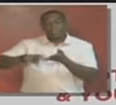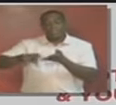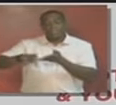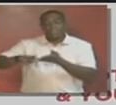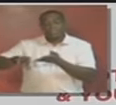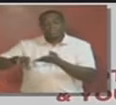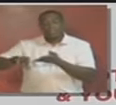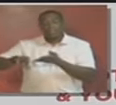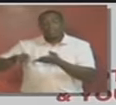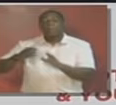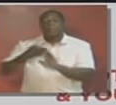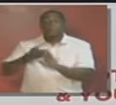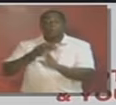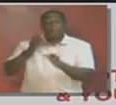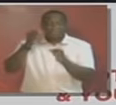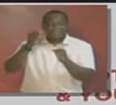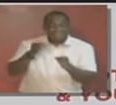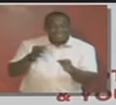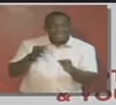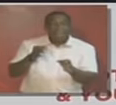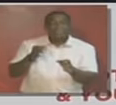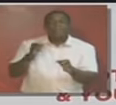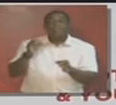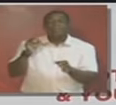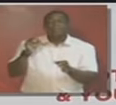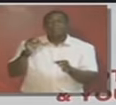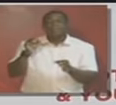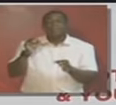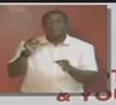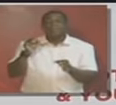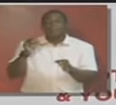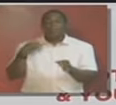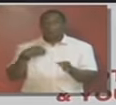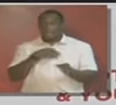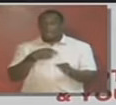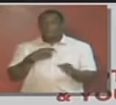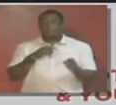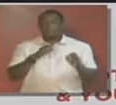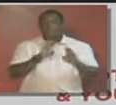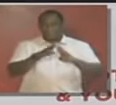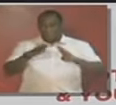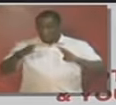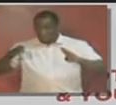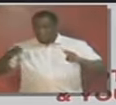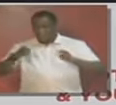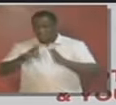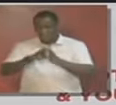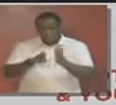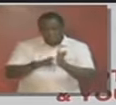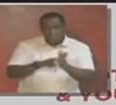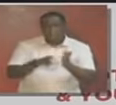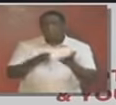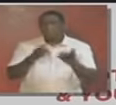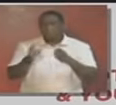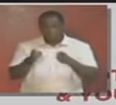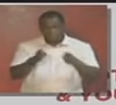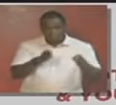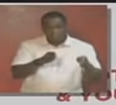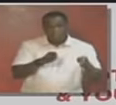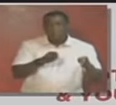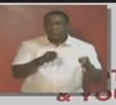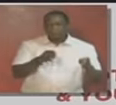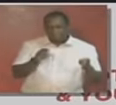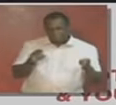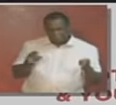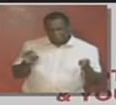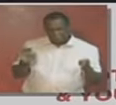where in the whole group of public health measures something like that may have a place, where it may fall.